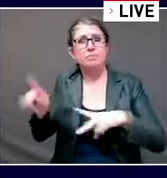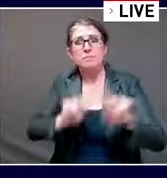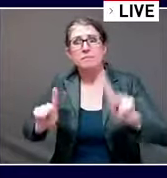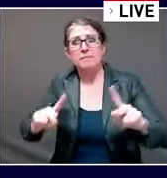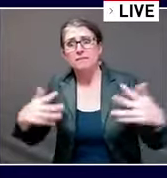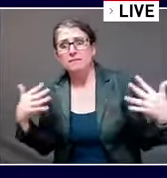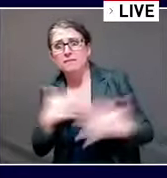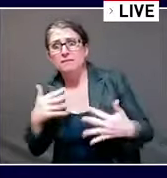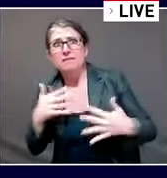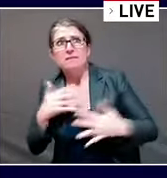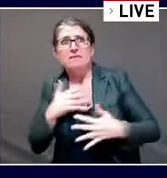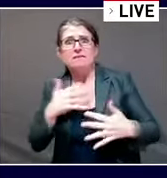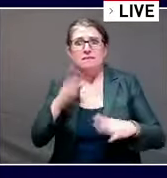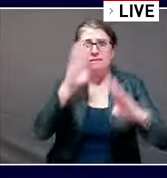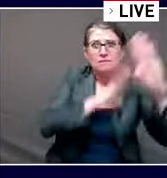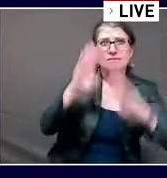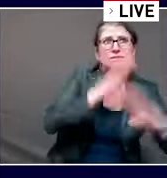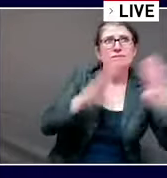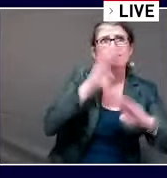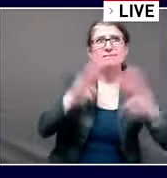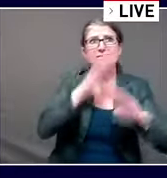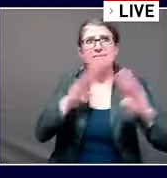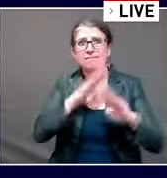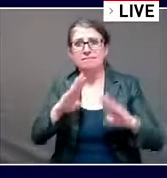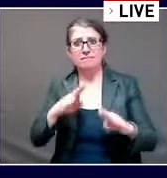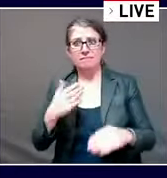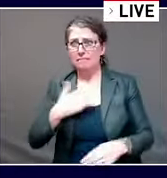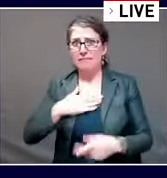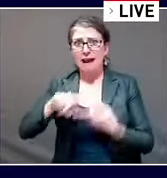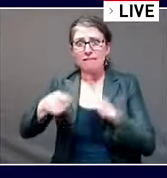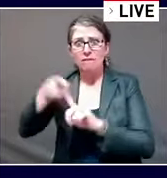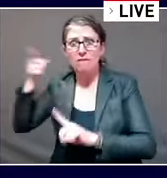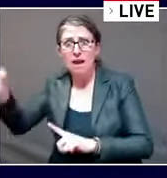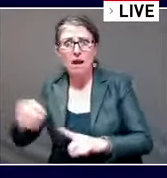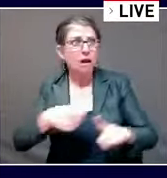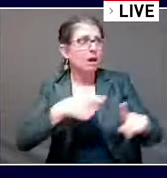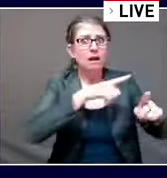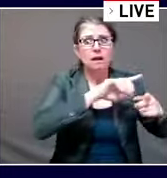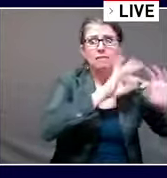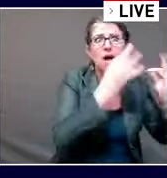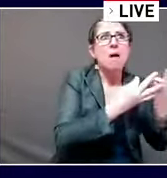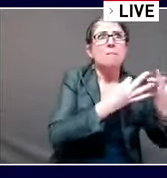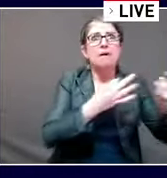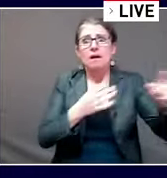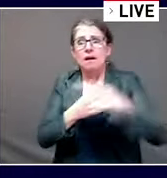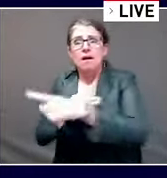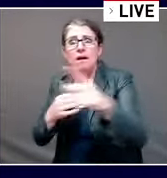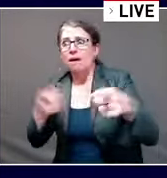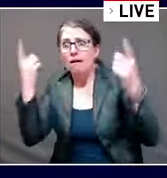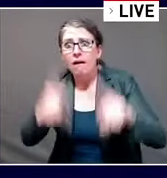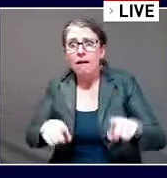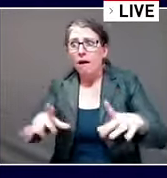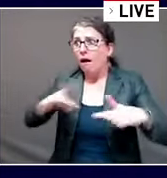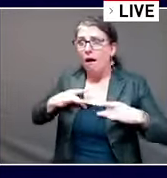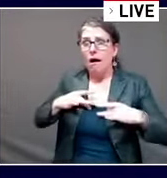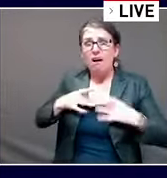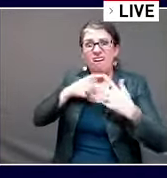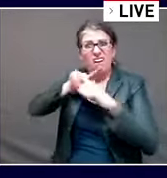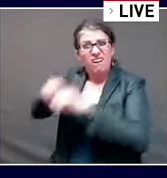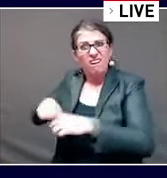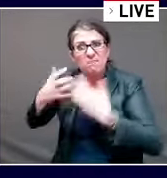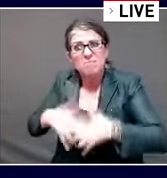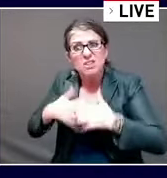having a friend or family member be hospitalized or on a ventilator with COVID, as well as the mental toll that healthcare